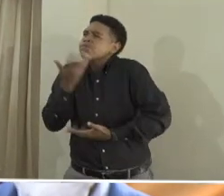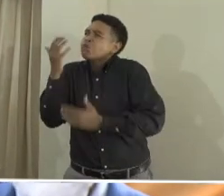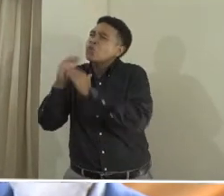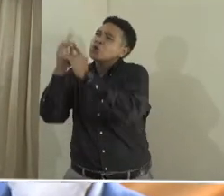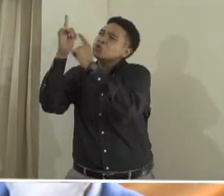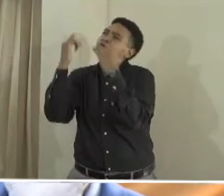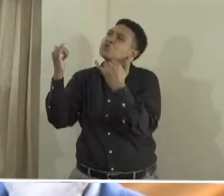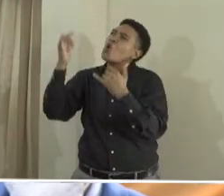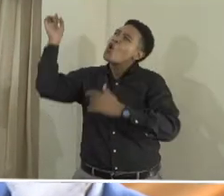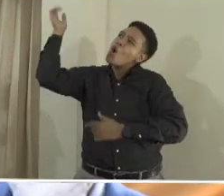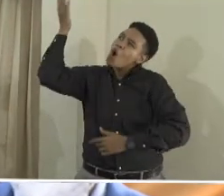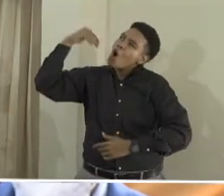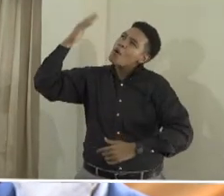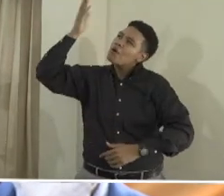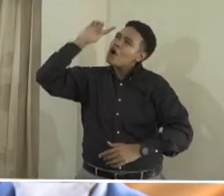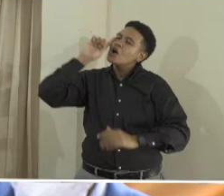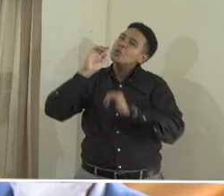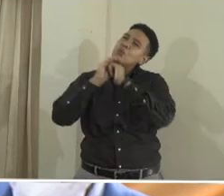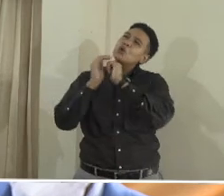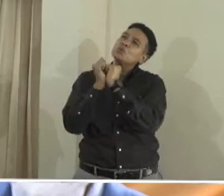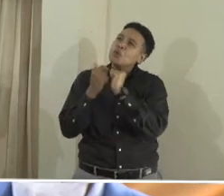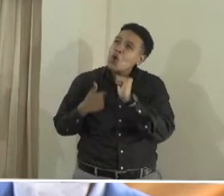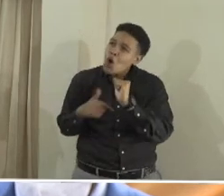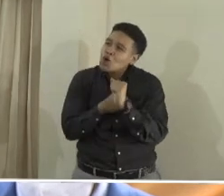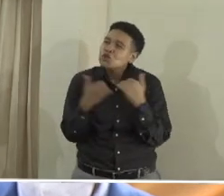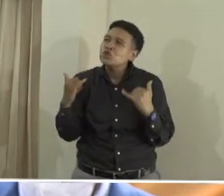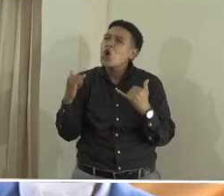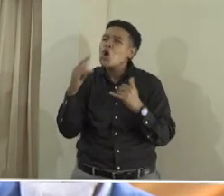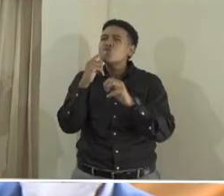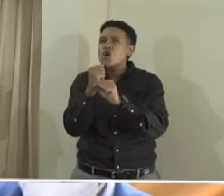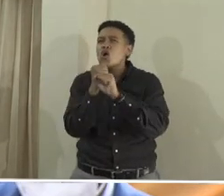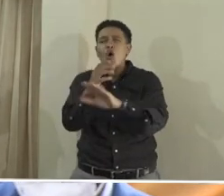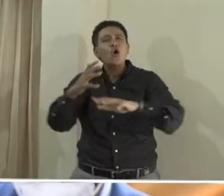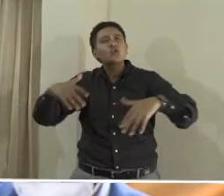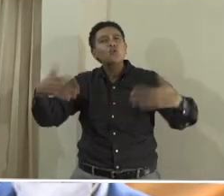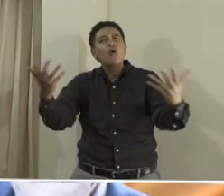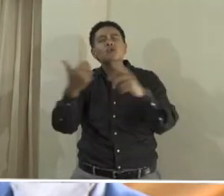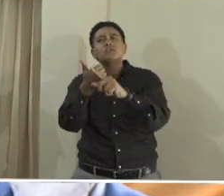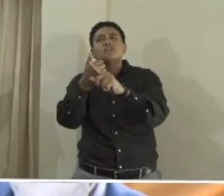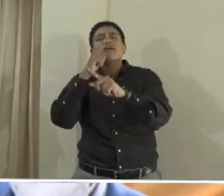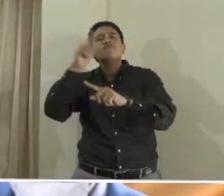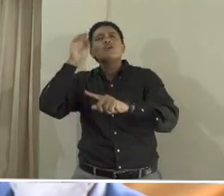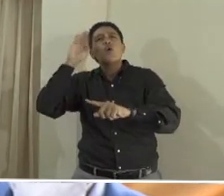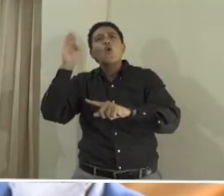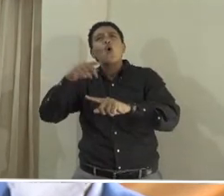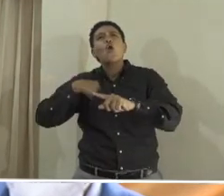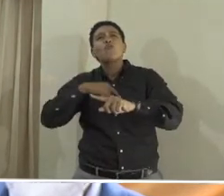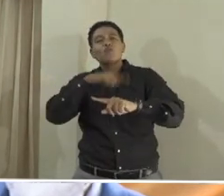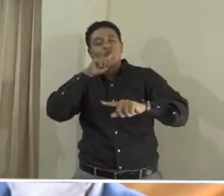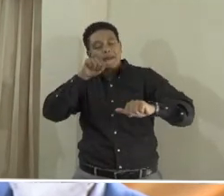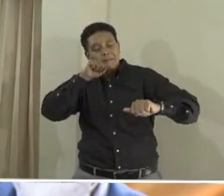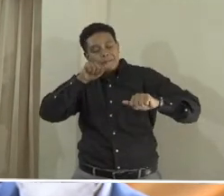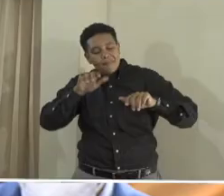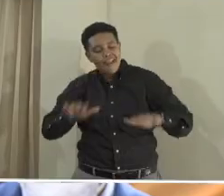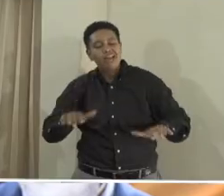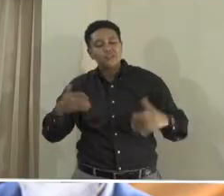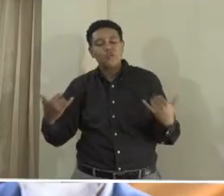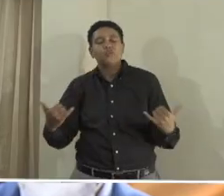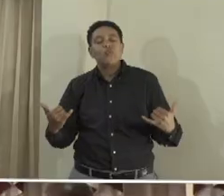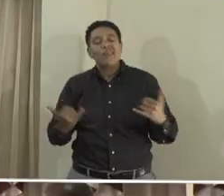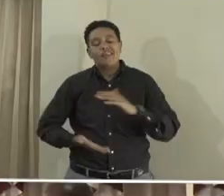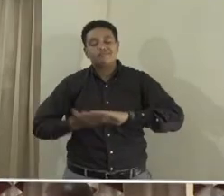Lord, and tabernacle with us, and cause, Lord, that all of us will be blessed this